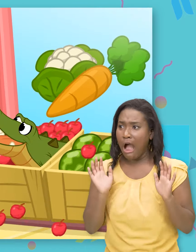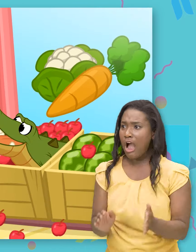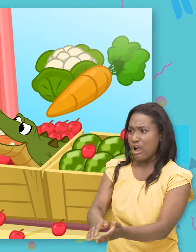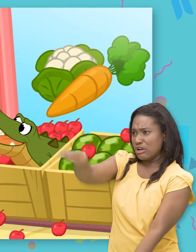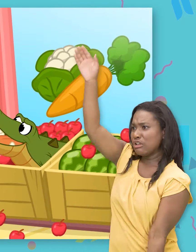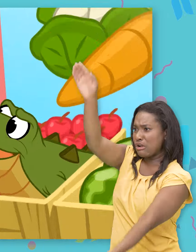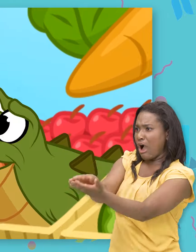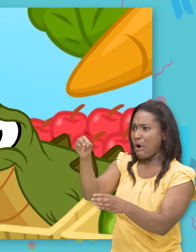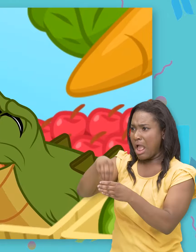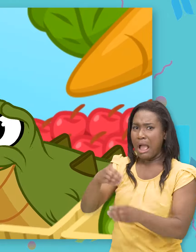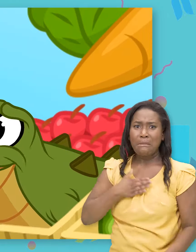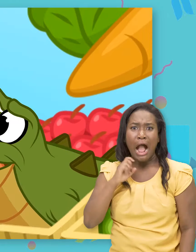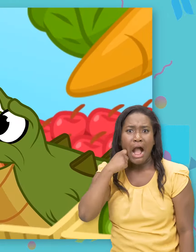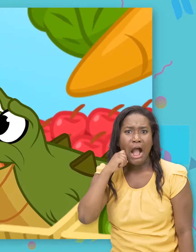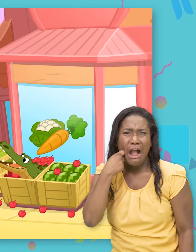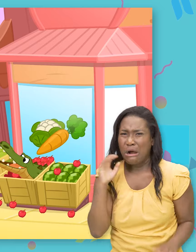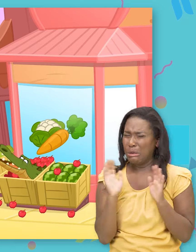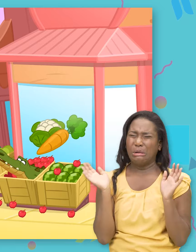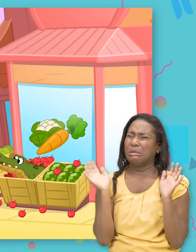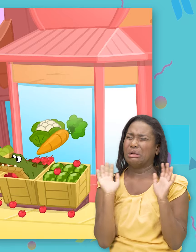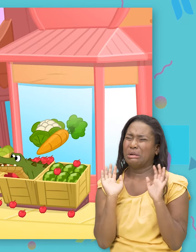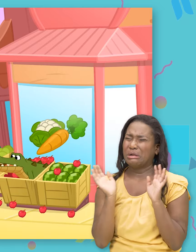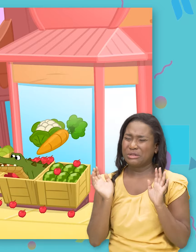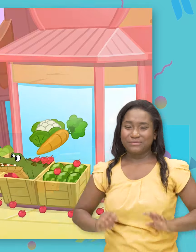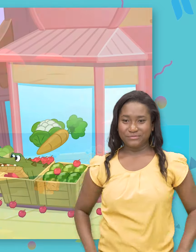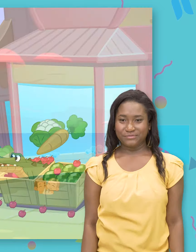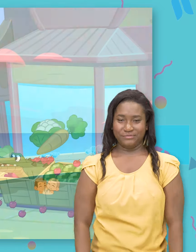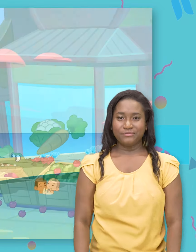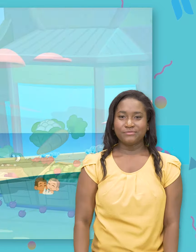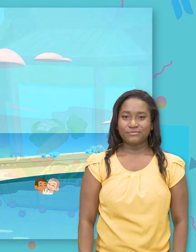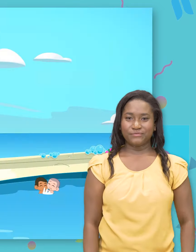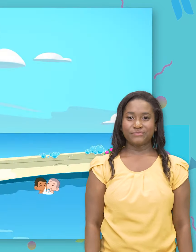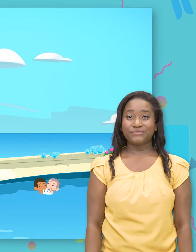Ah, there's a crocodile in my apples! Oh, no!